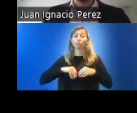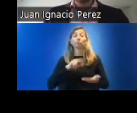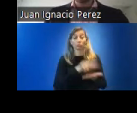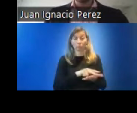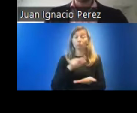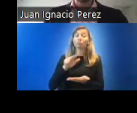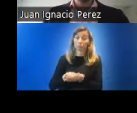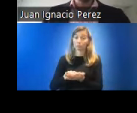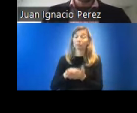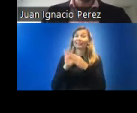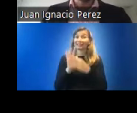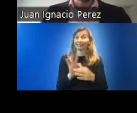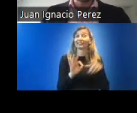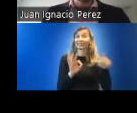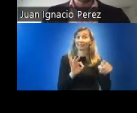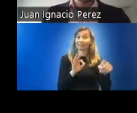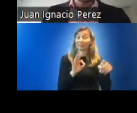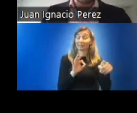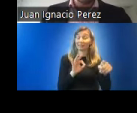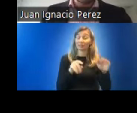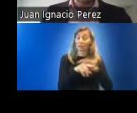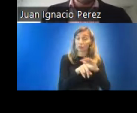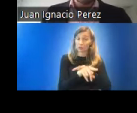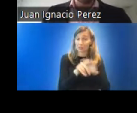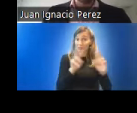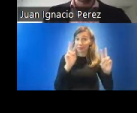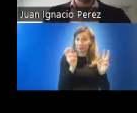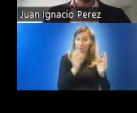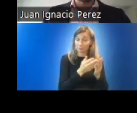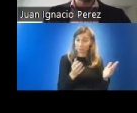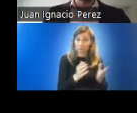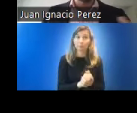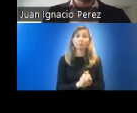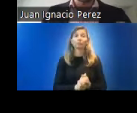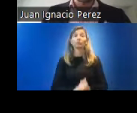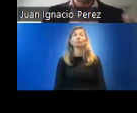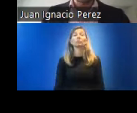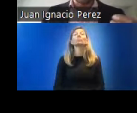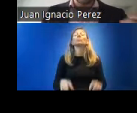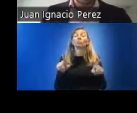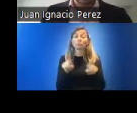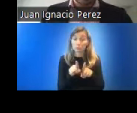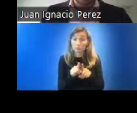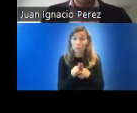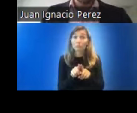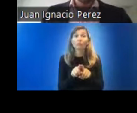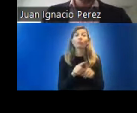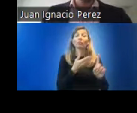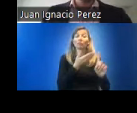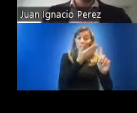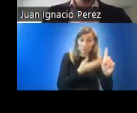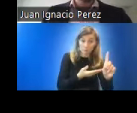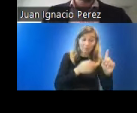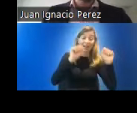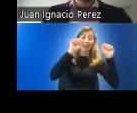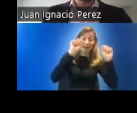theme. And importantly, who can also receive information and send communication to states